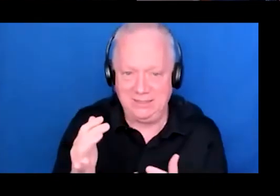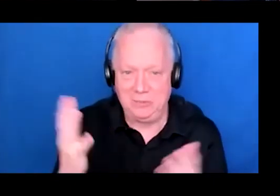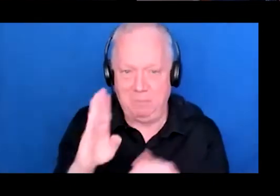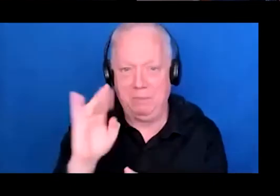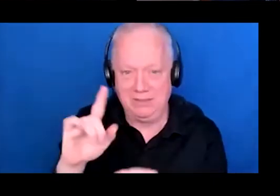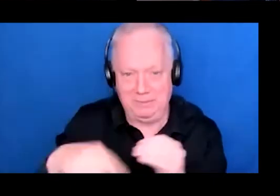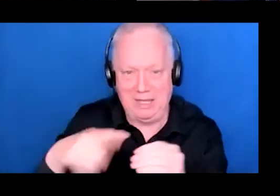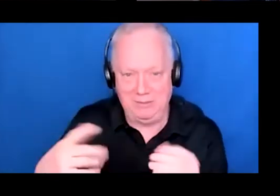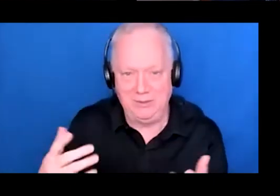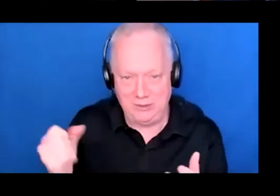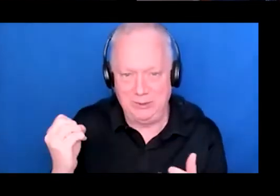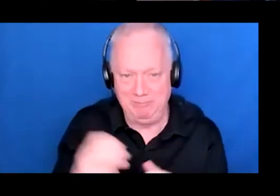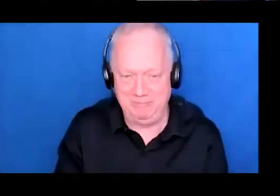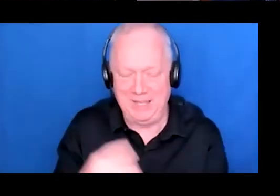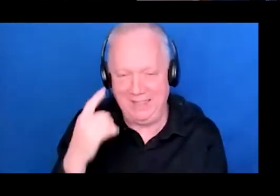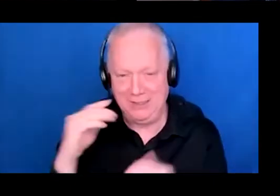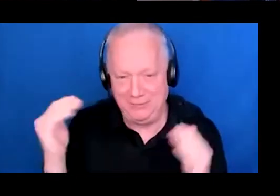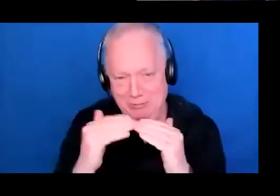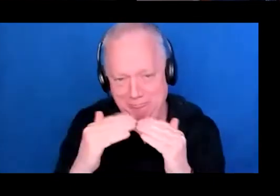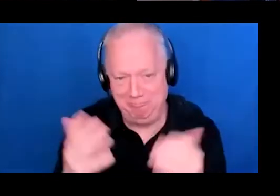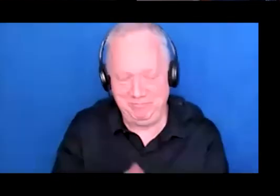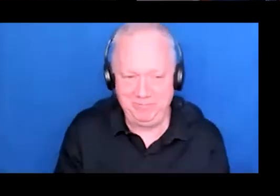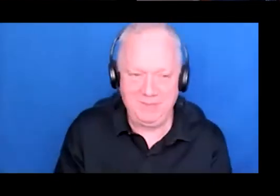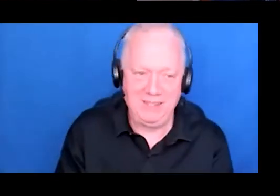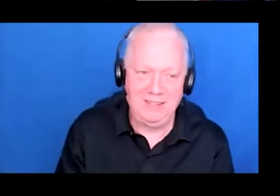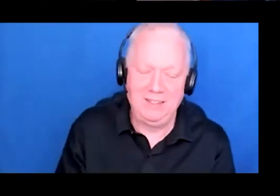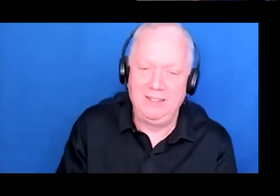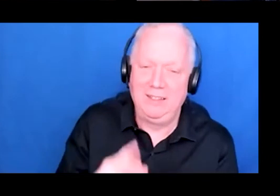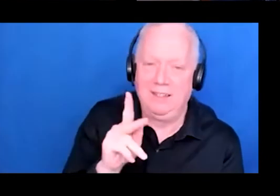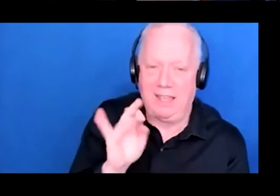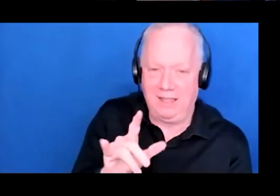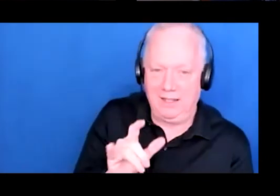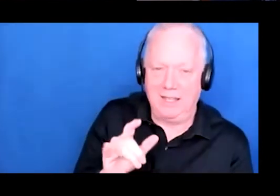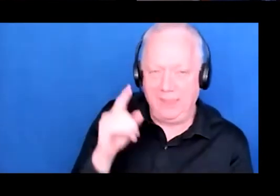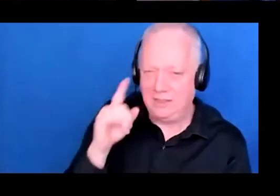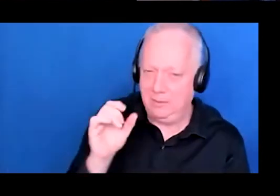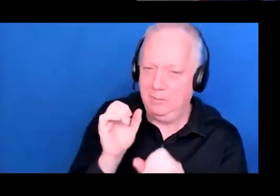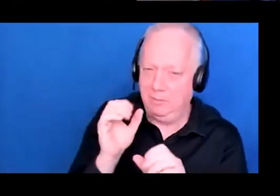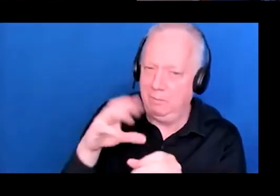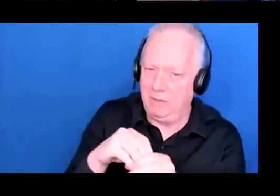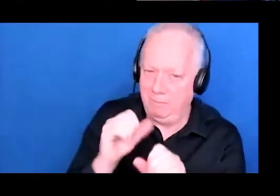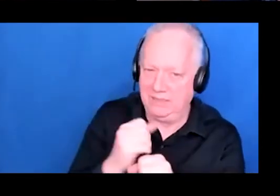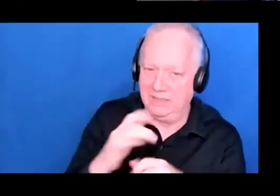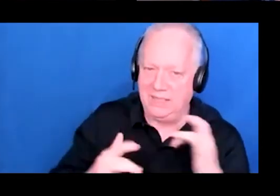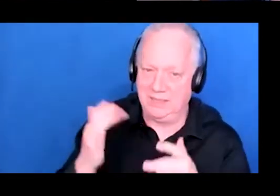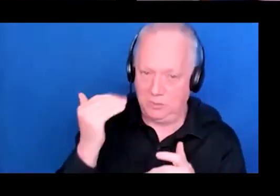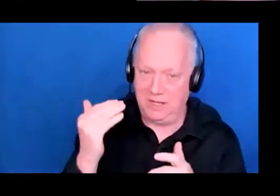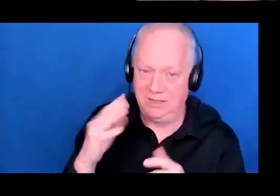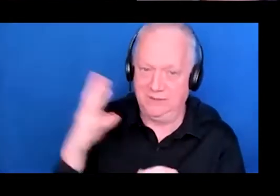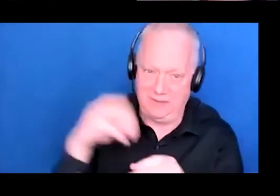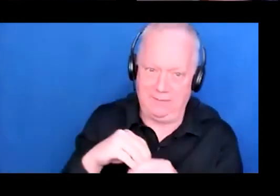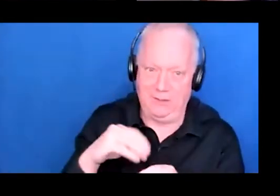Bill's all about. So I think it's fair. Well, that's what makes it exciting too. And that's why it's playing in our film